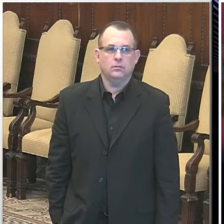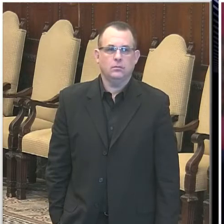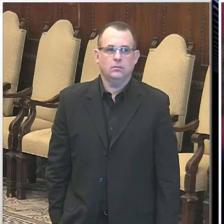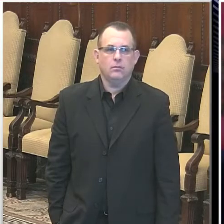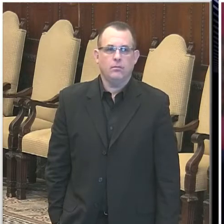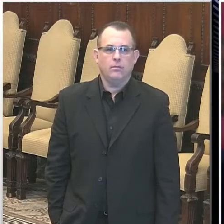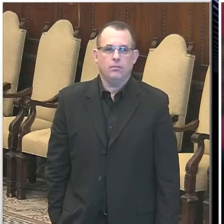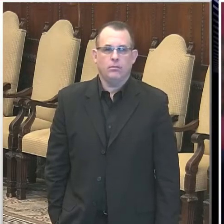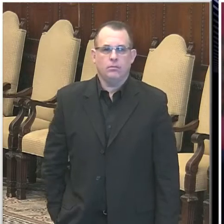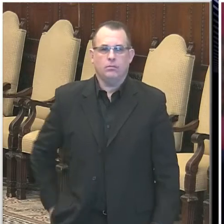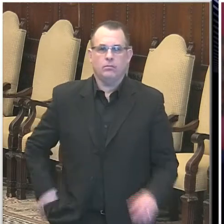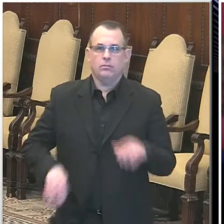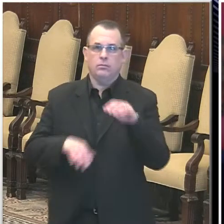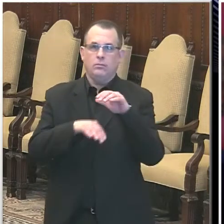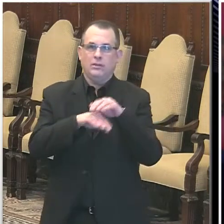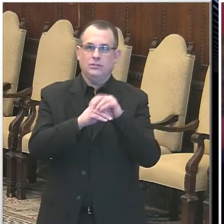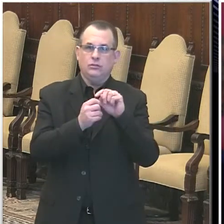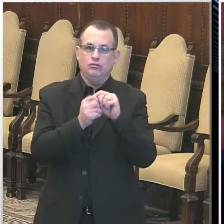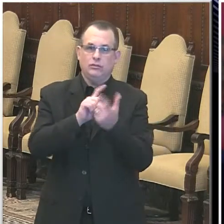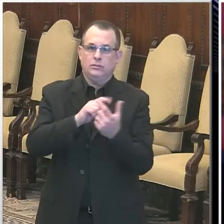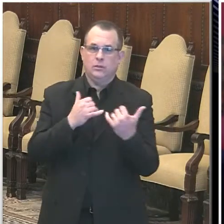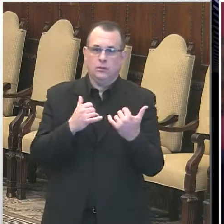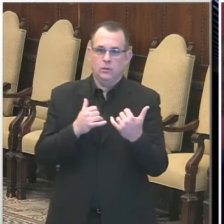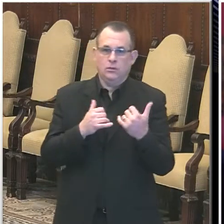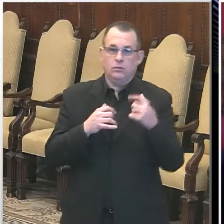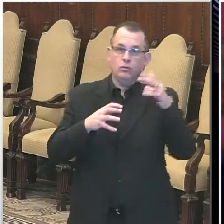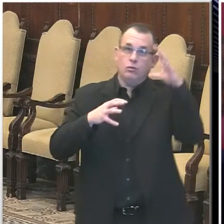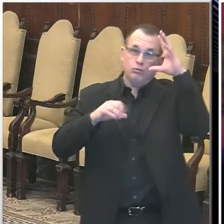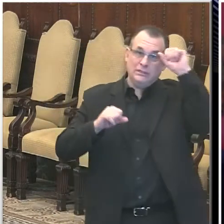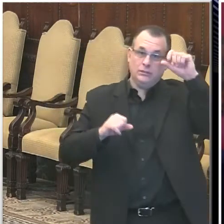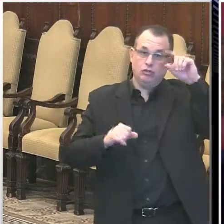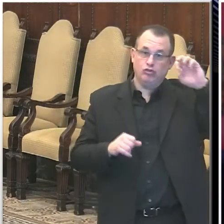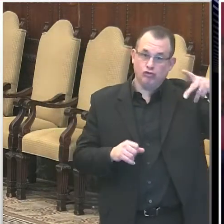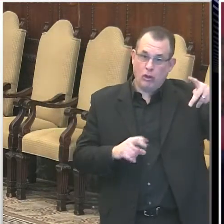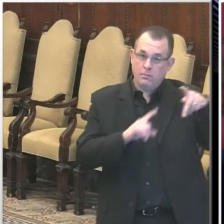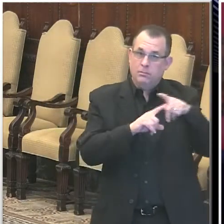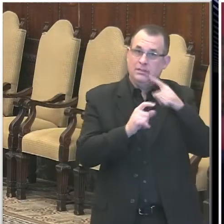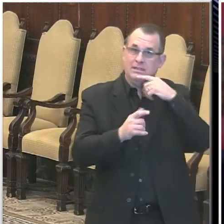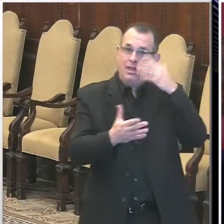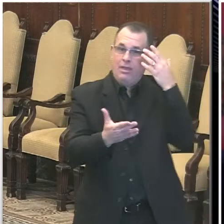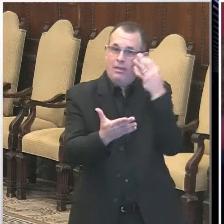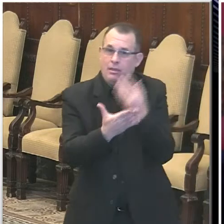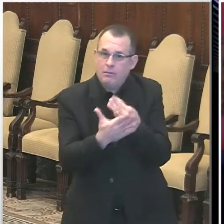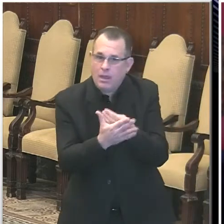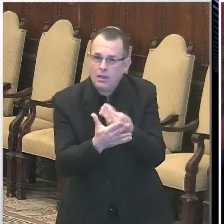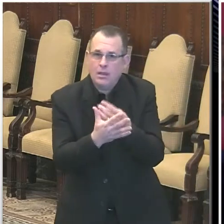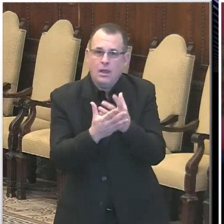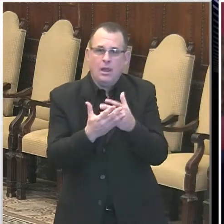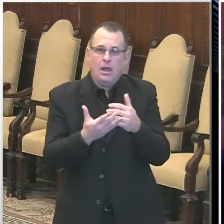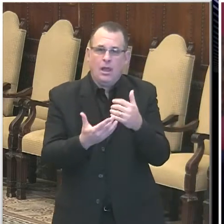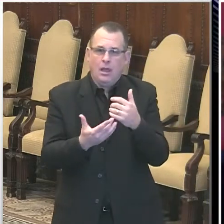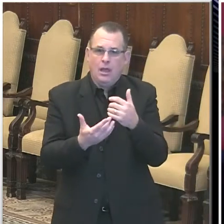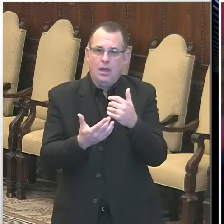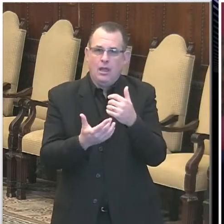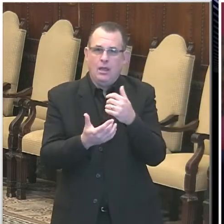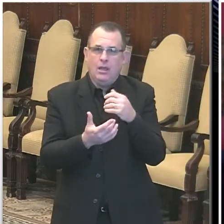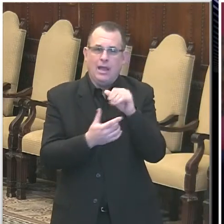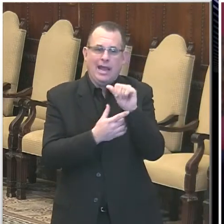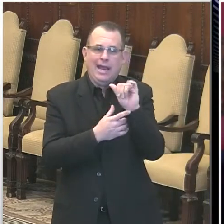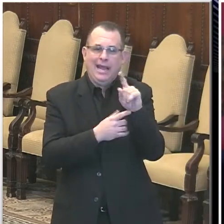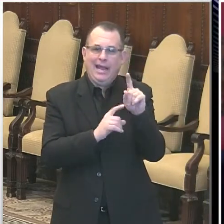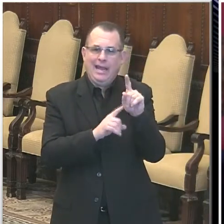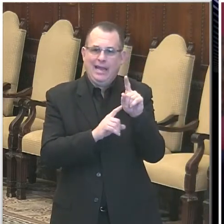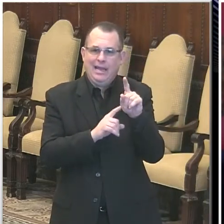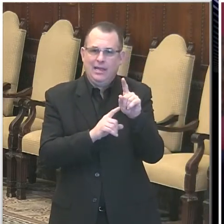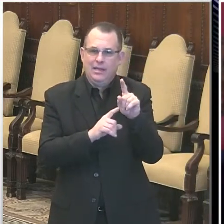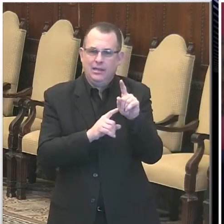Trump announced that the financial aid to the World Health Organization would be stopped. Do you think this is a good decision